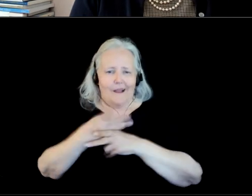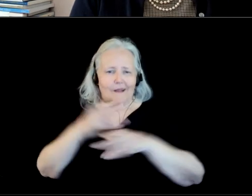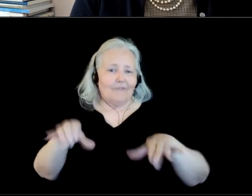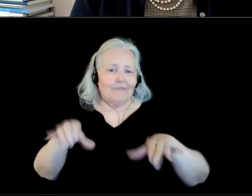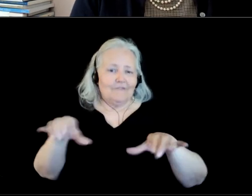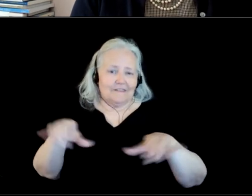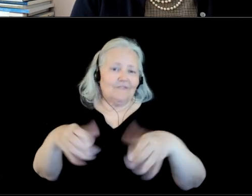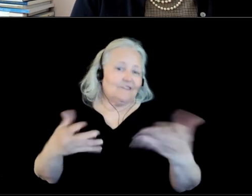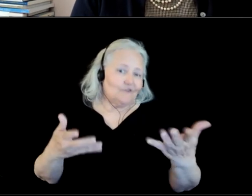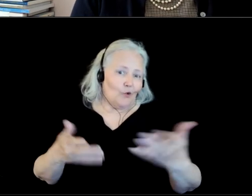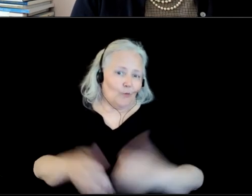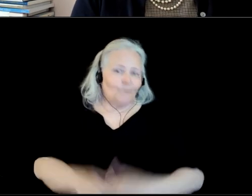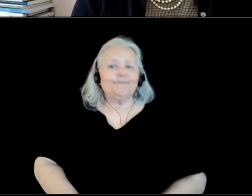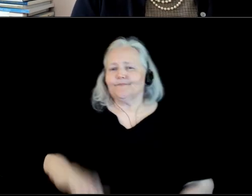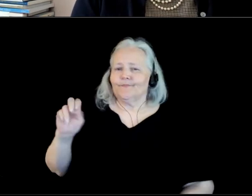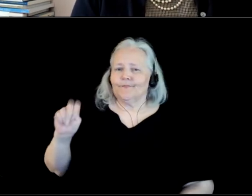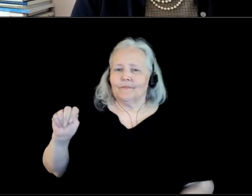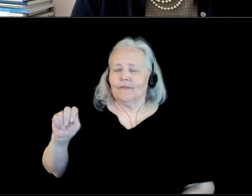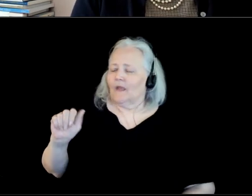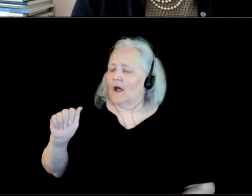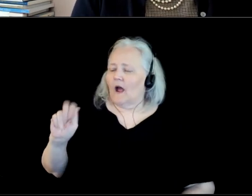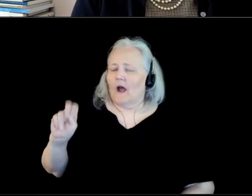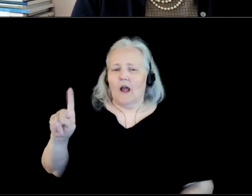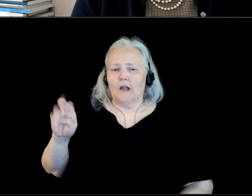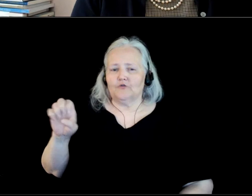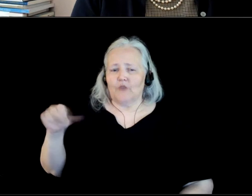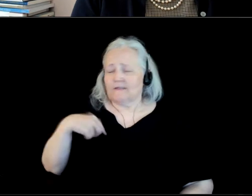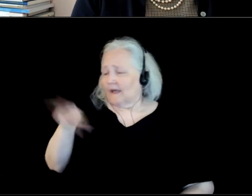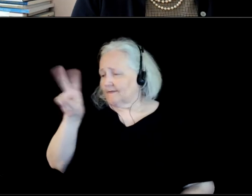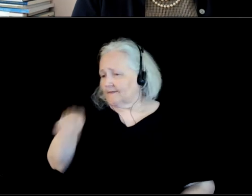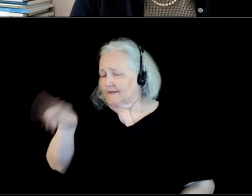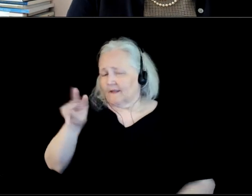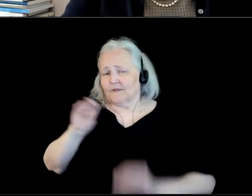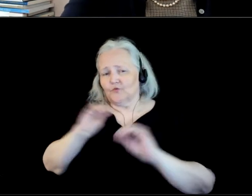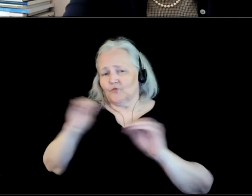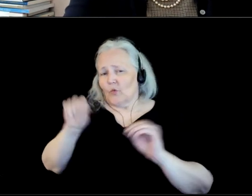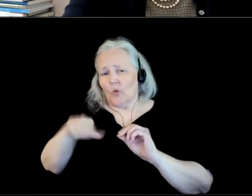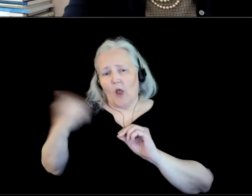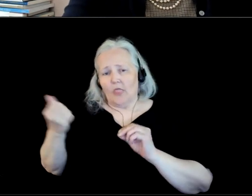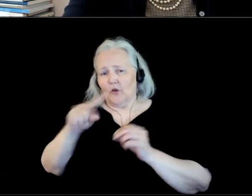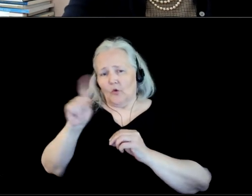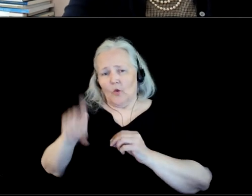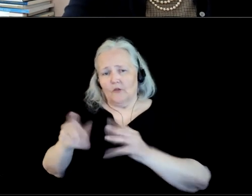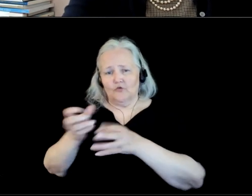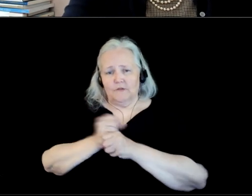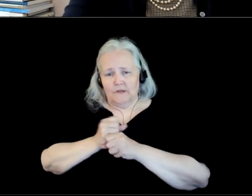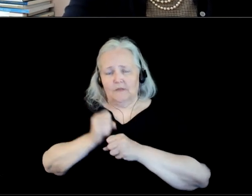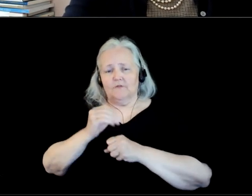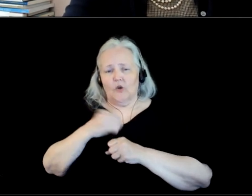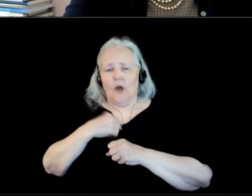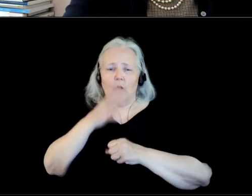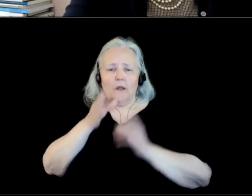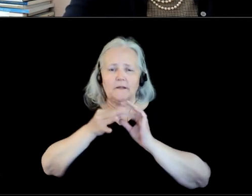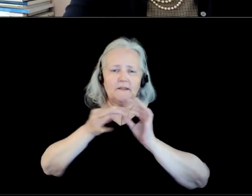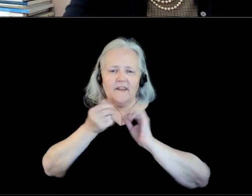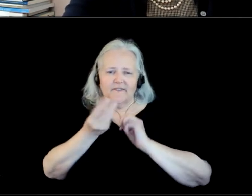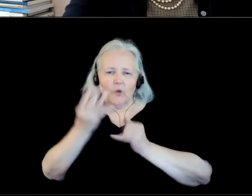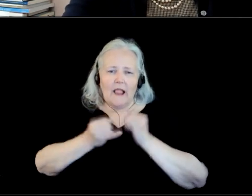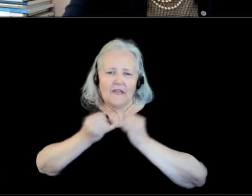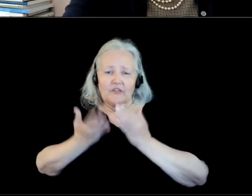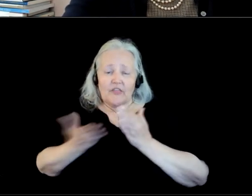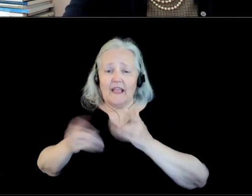So we haven't received any new questions, Colleen. So I will, you know, say one or two things, but you know, maybe you can think if you